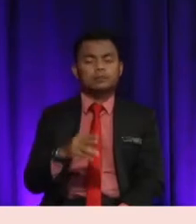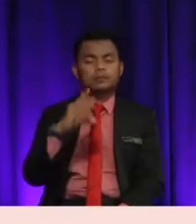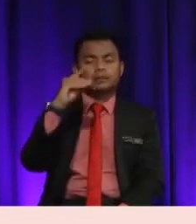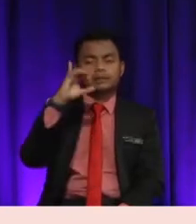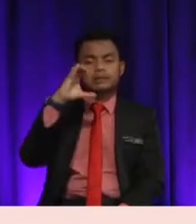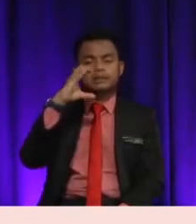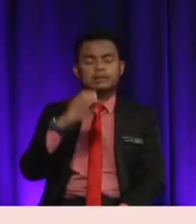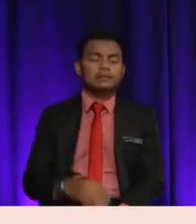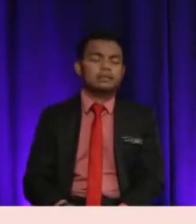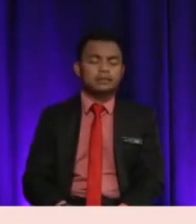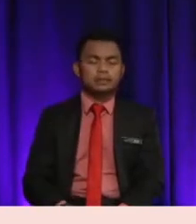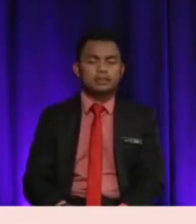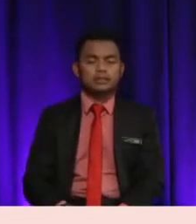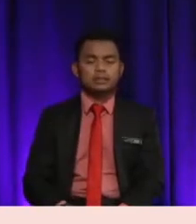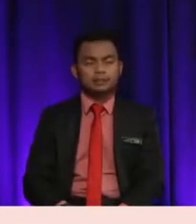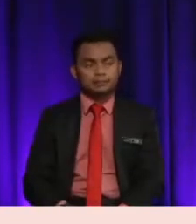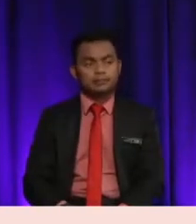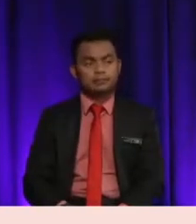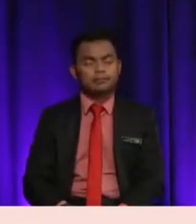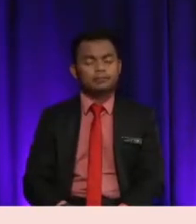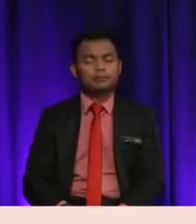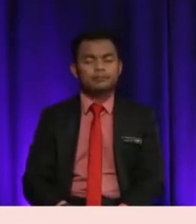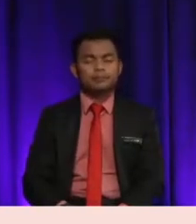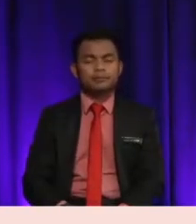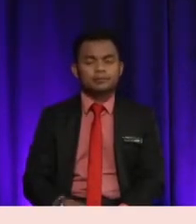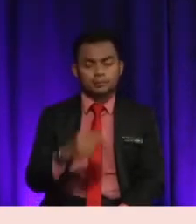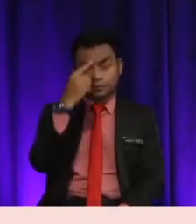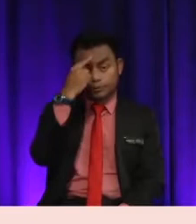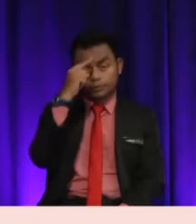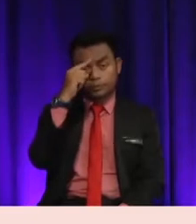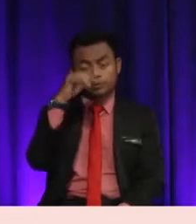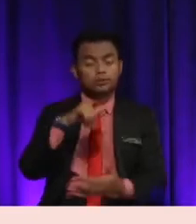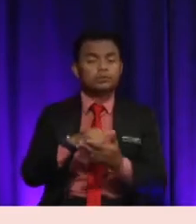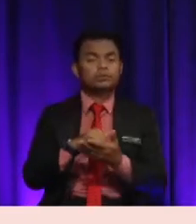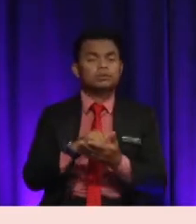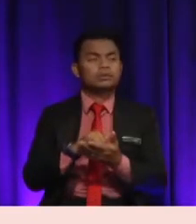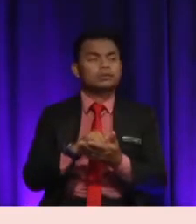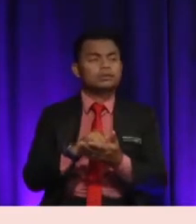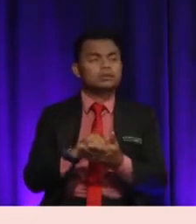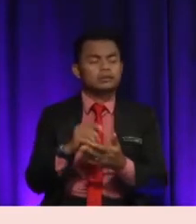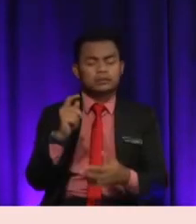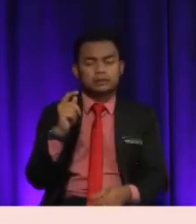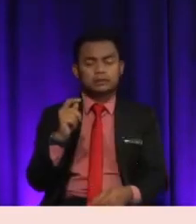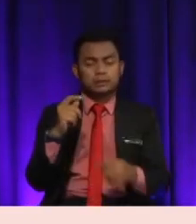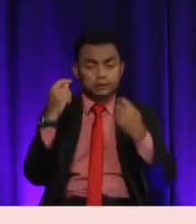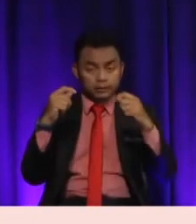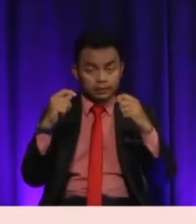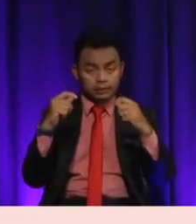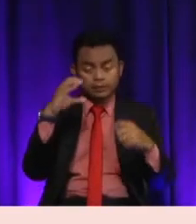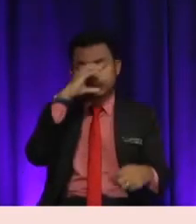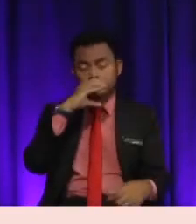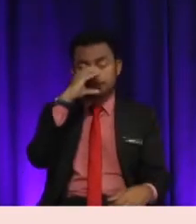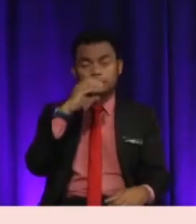the four of you try to find the meaning of the word inherited in the dictionary? Oh, okay. Do all of you have your dictionaries